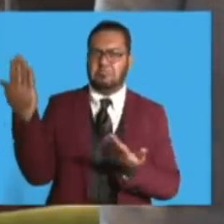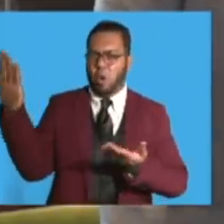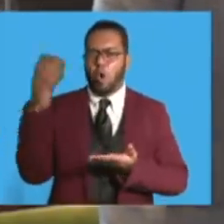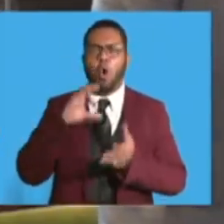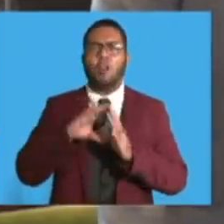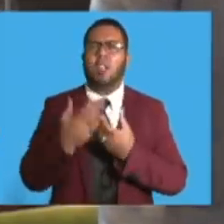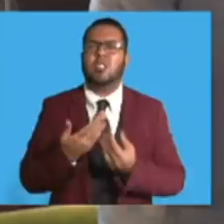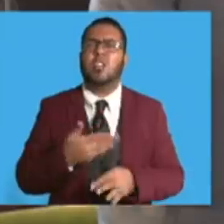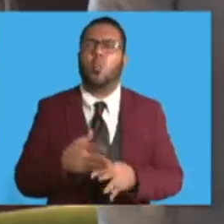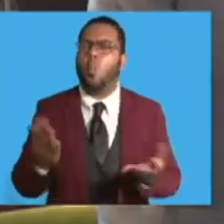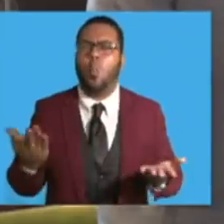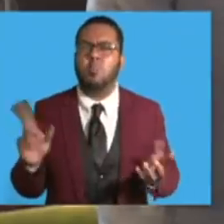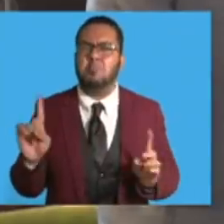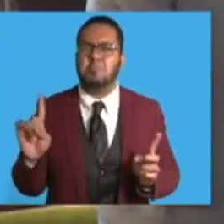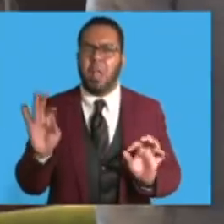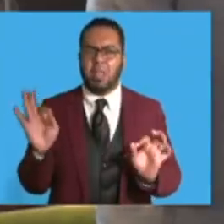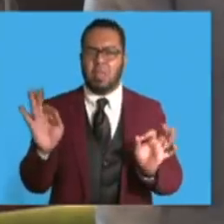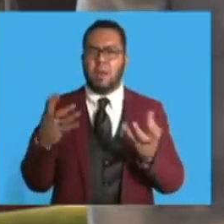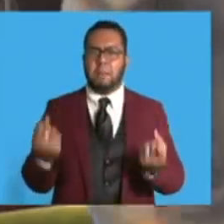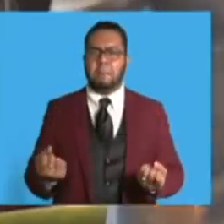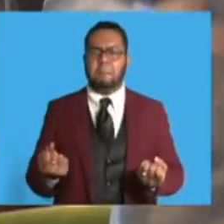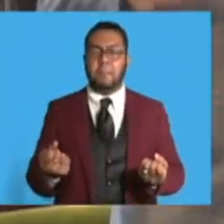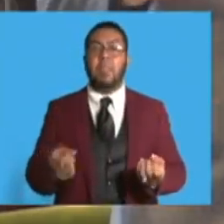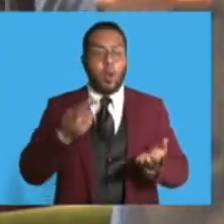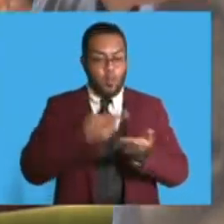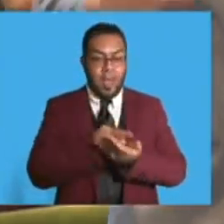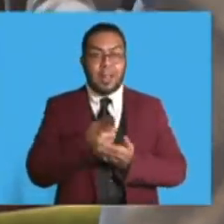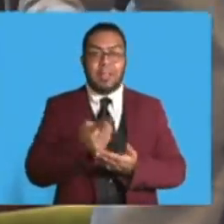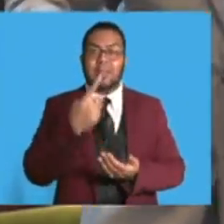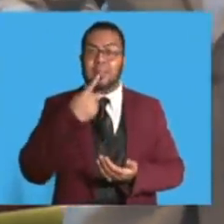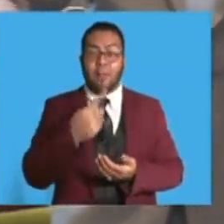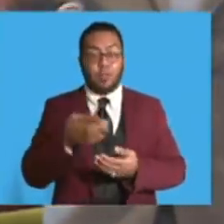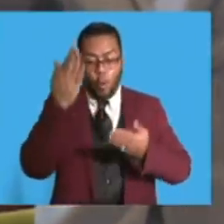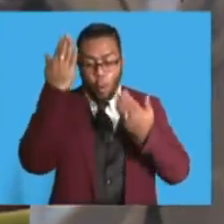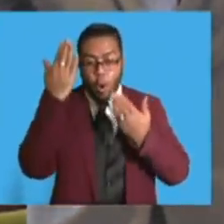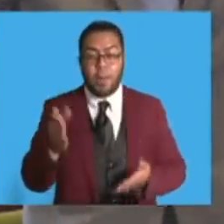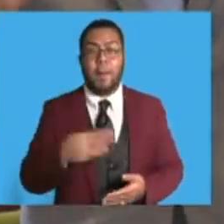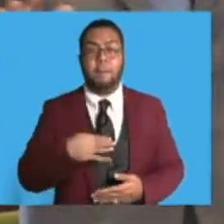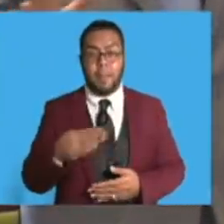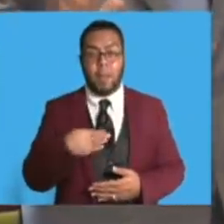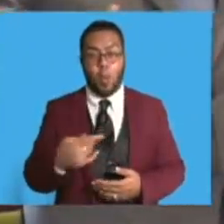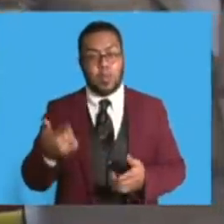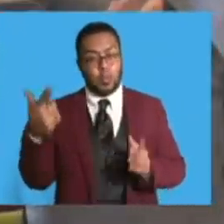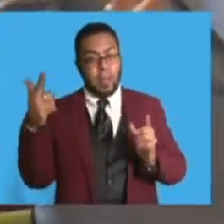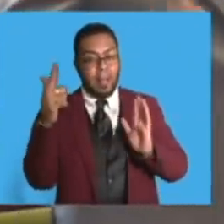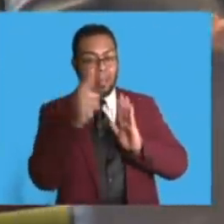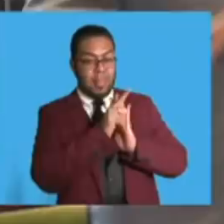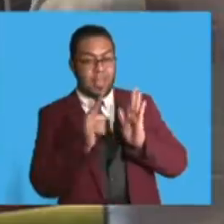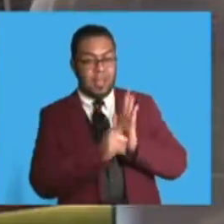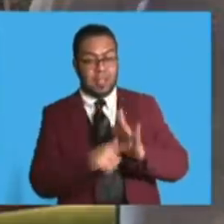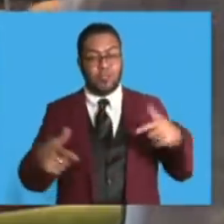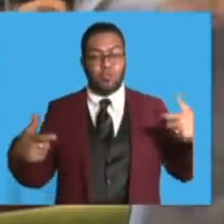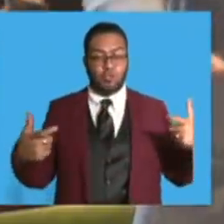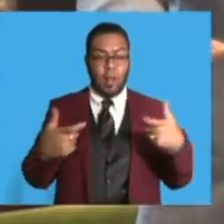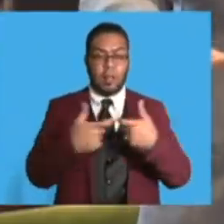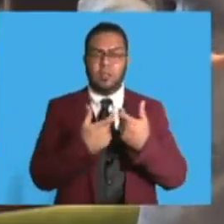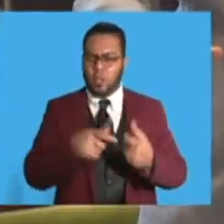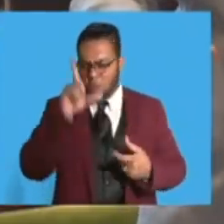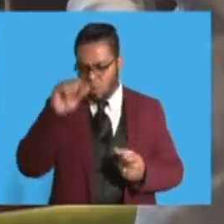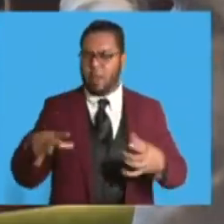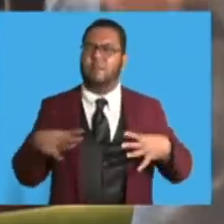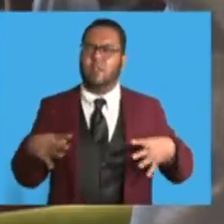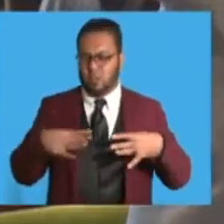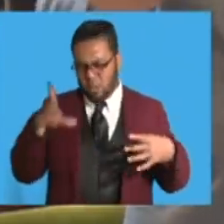Speaker, the reality is that if the honorable members want to make a legal challenge to the results, they are free to do